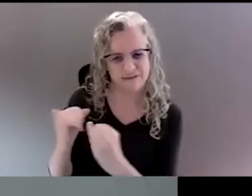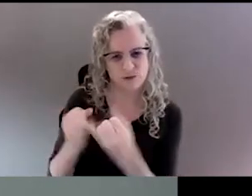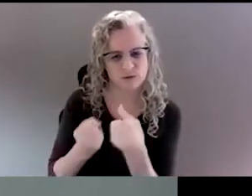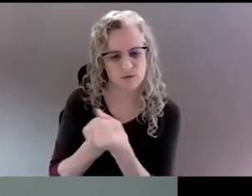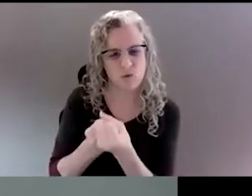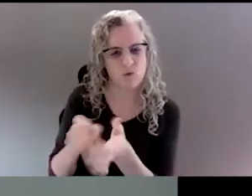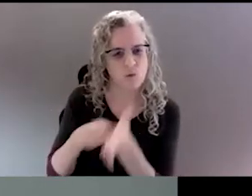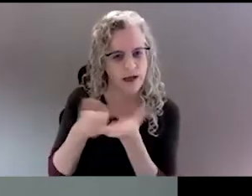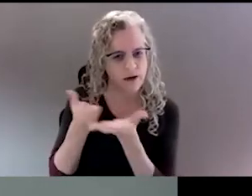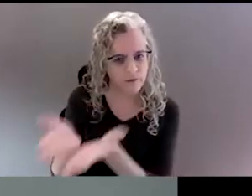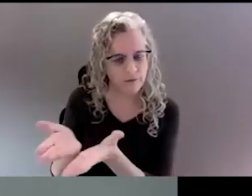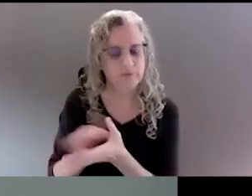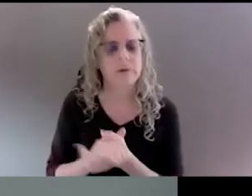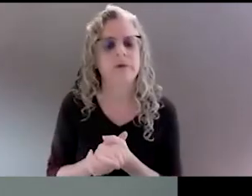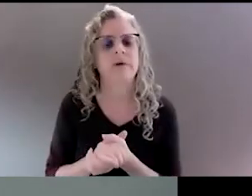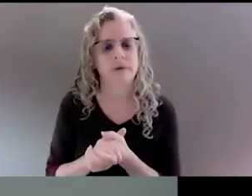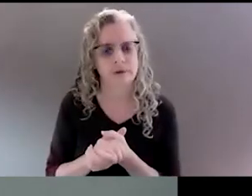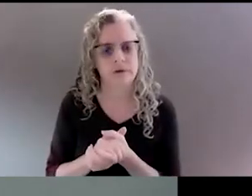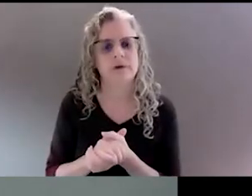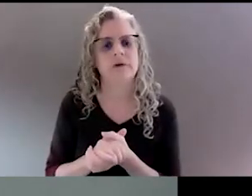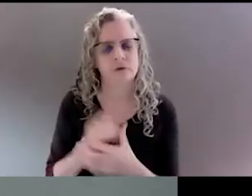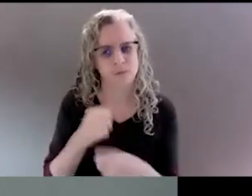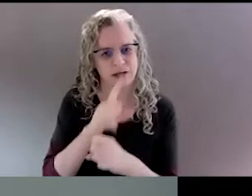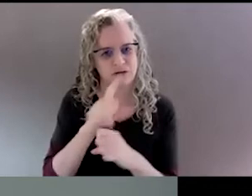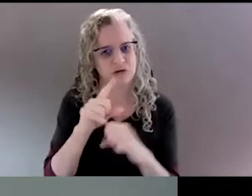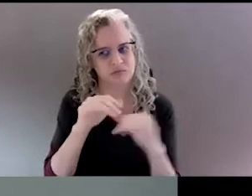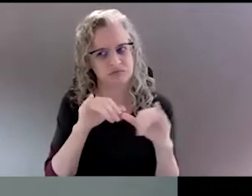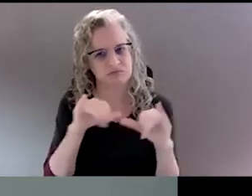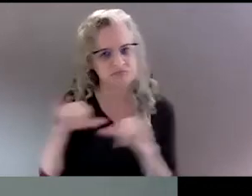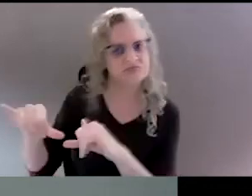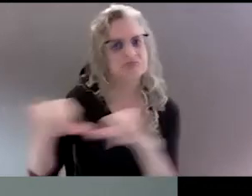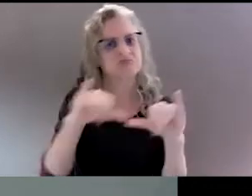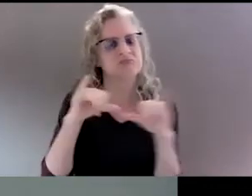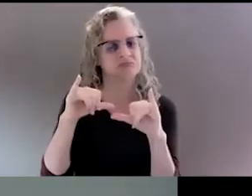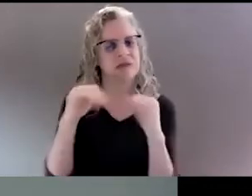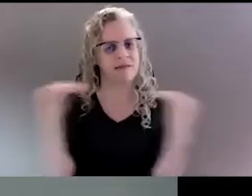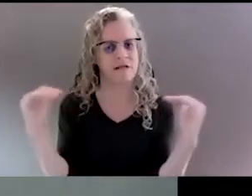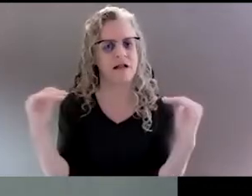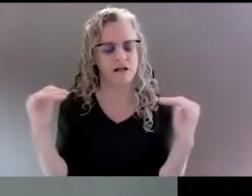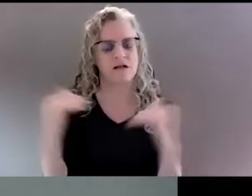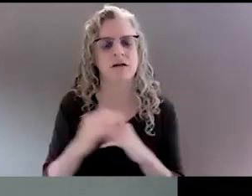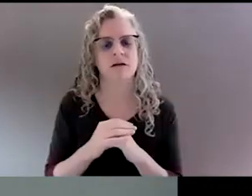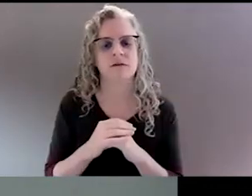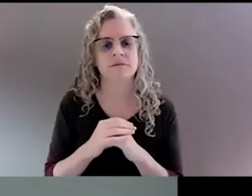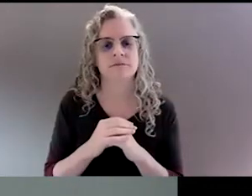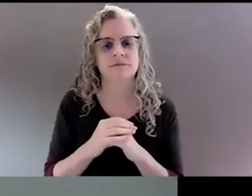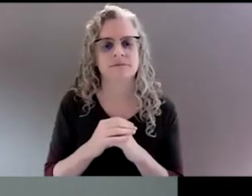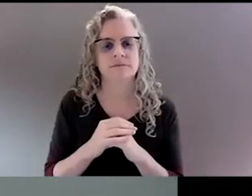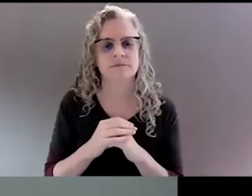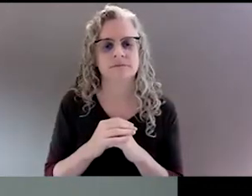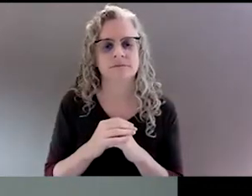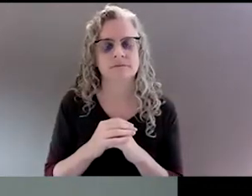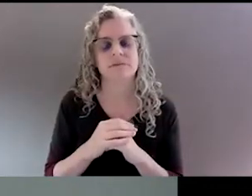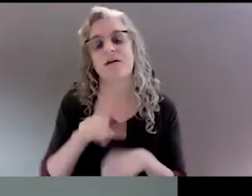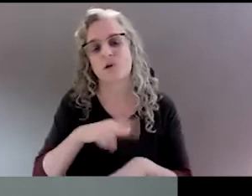so that there is not an unfair advantage, but that we're not unduly protective, and we have to get that